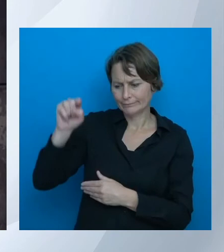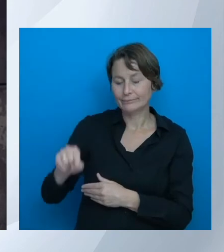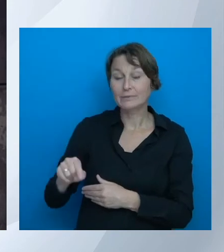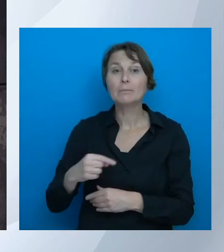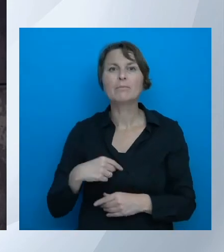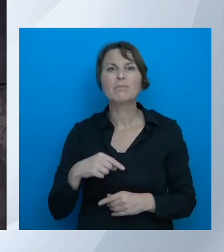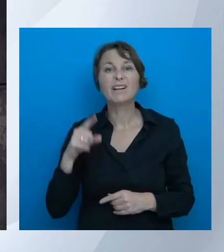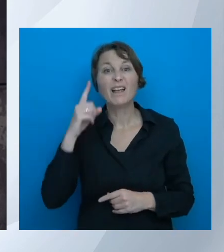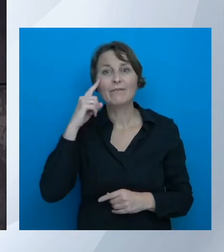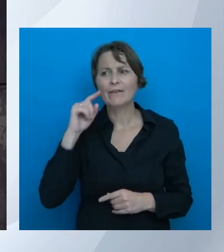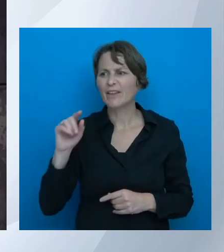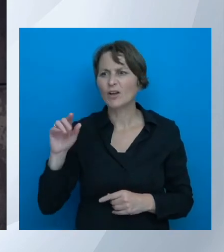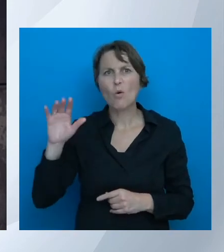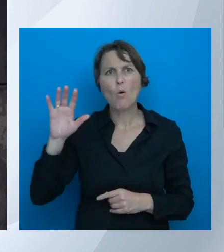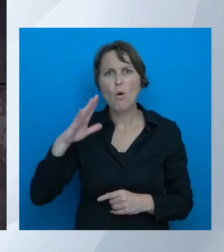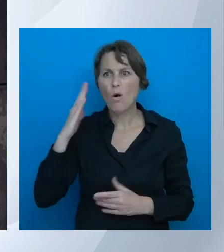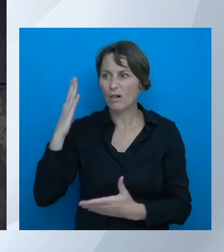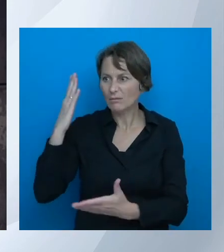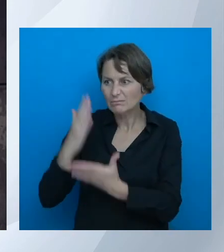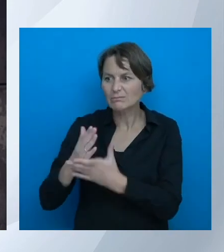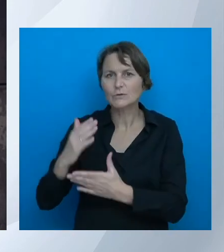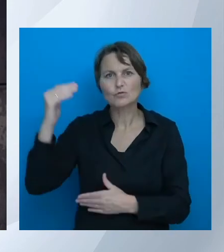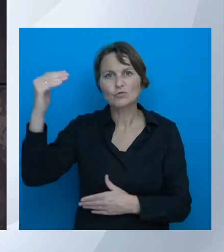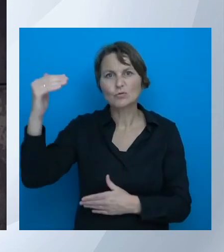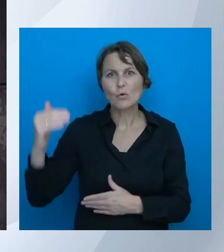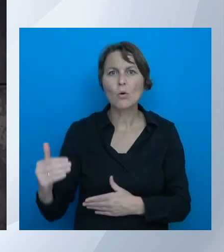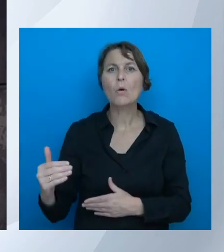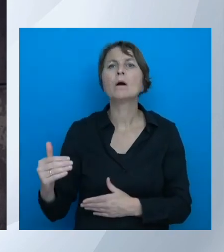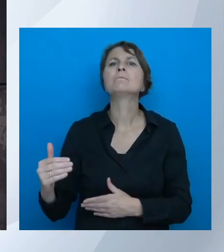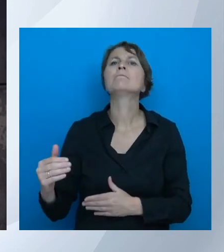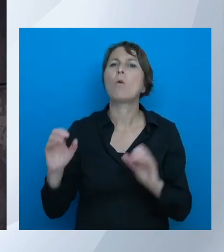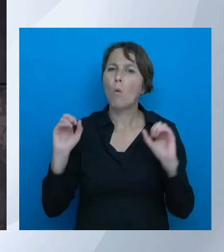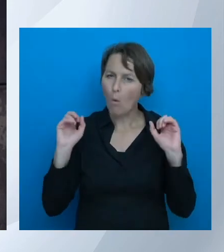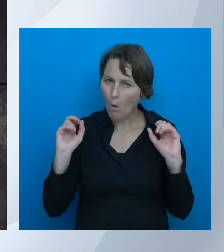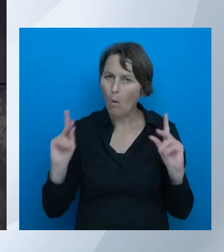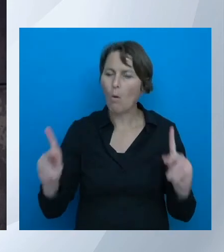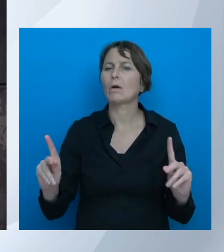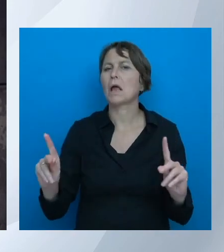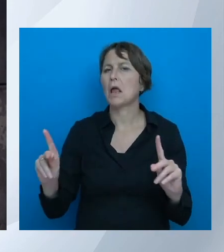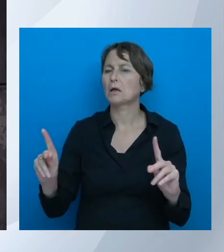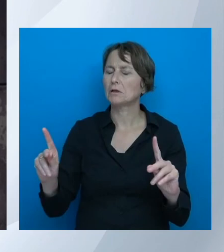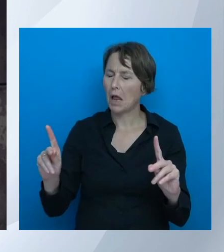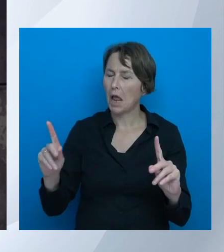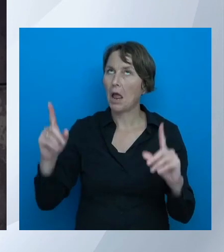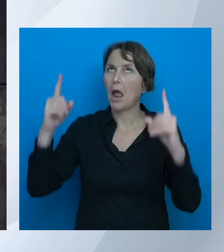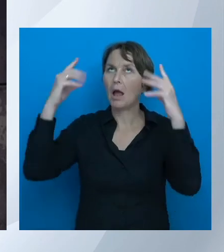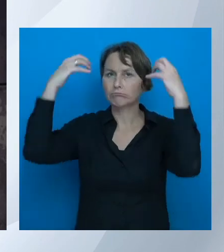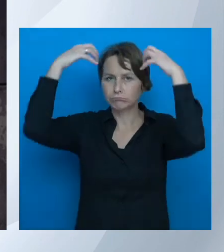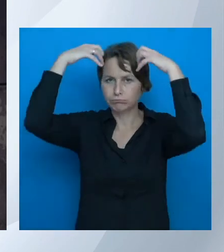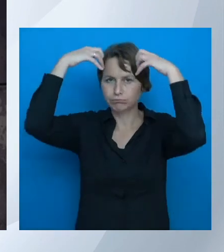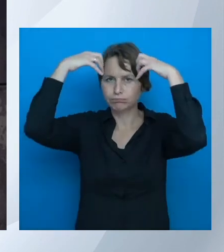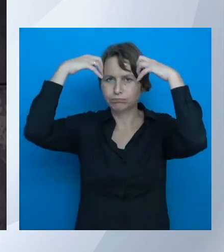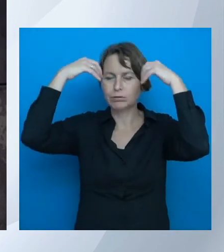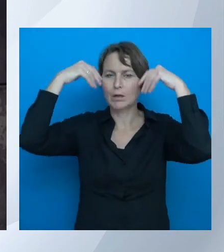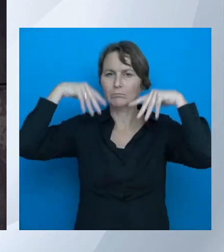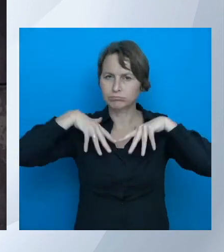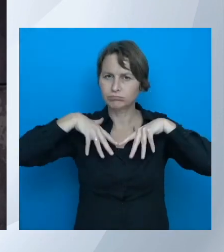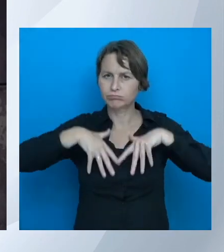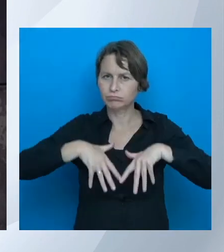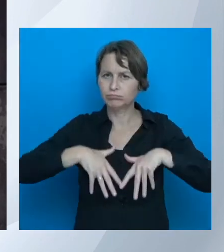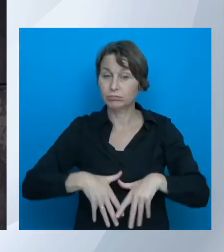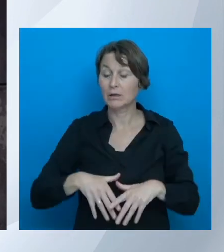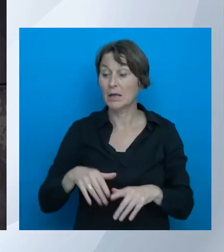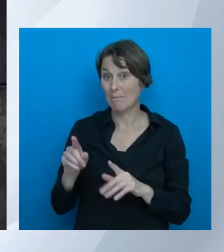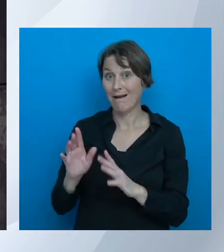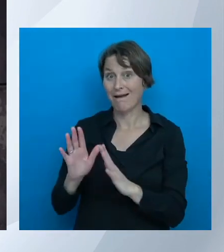then you might be able to wrap your head around it. And it's an extensive documentation page. Yeah. The